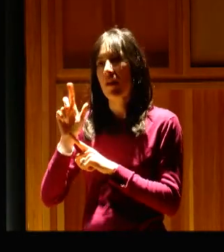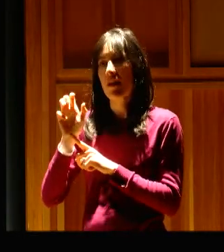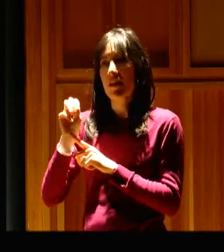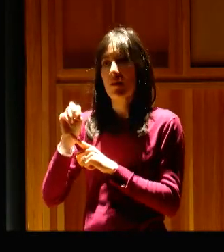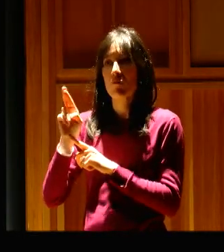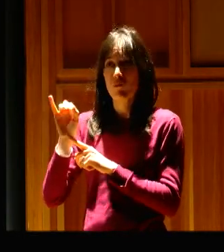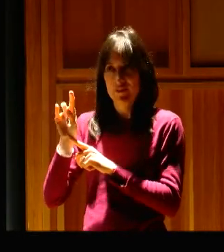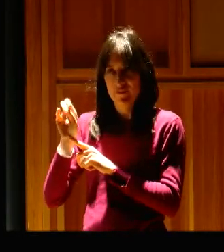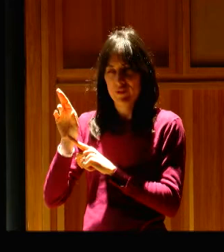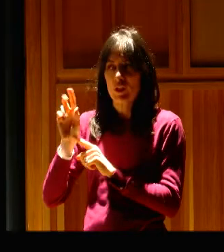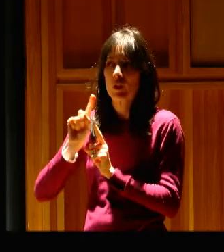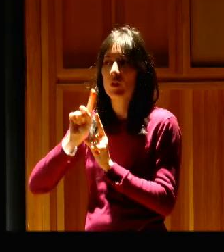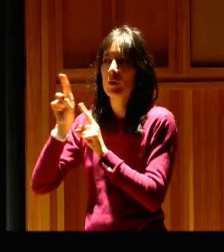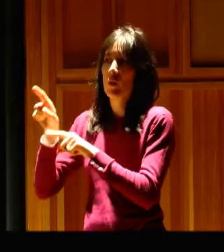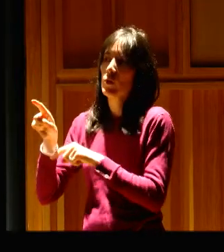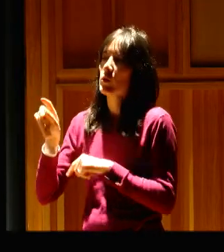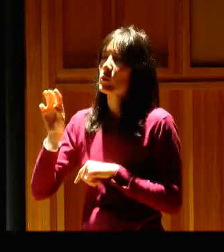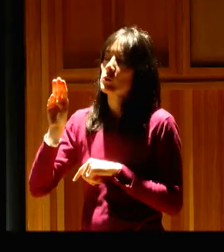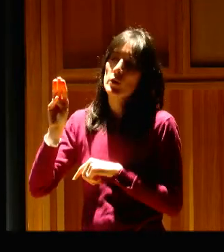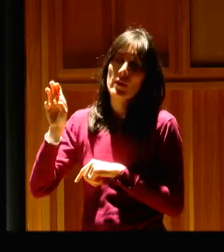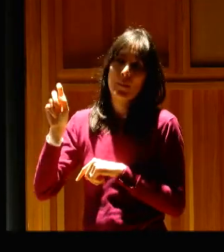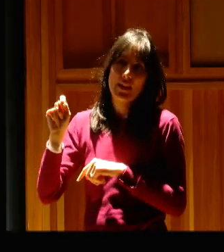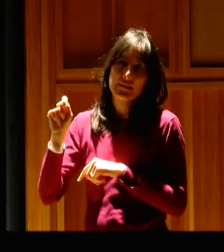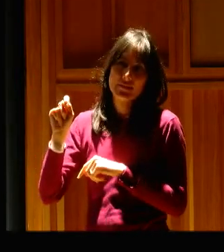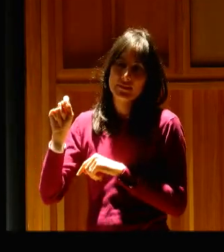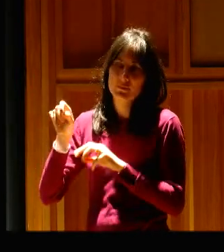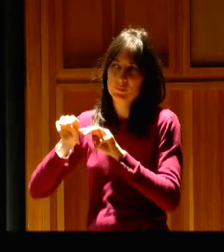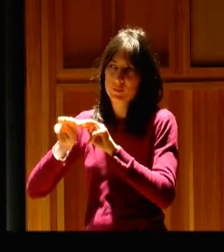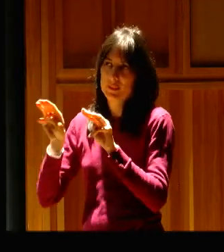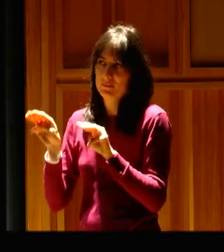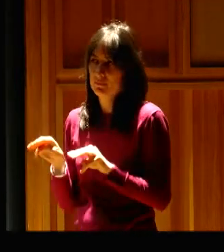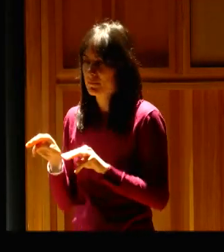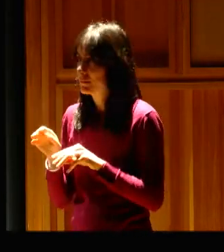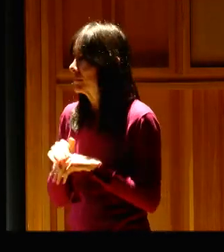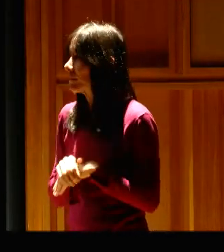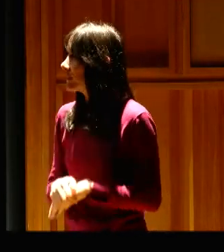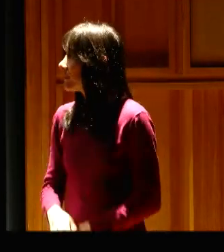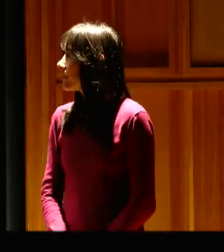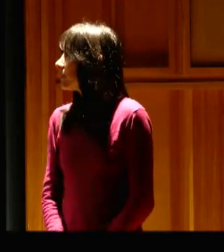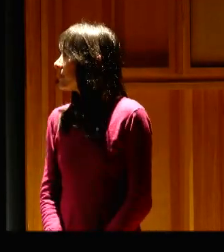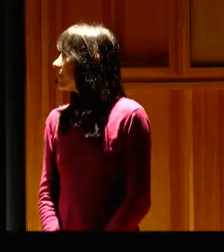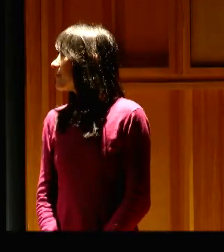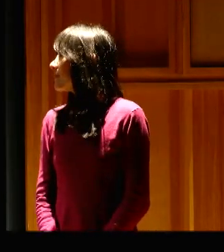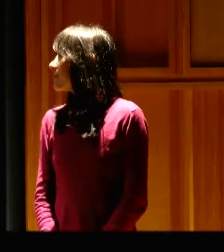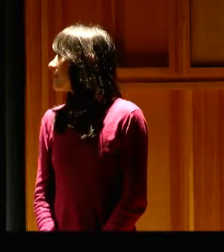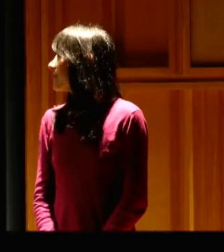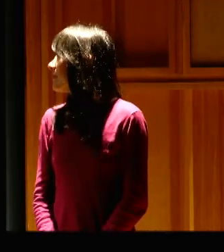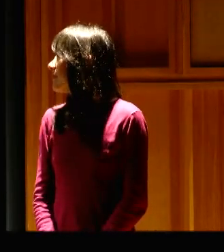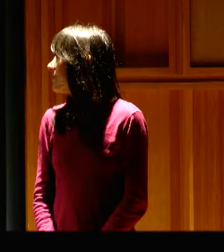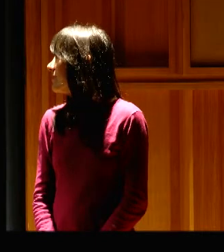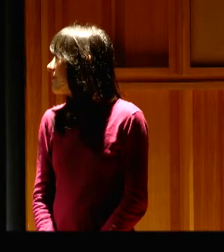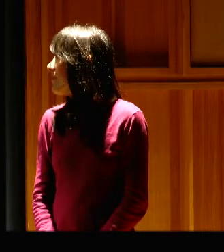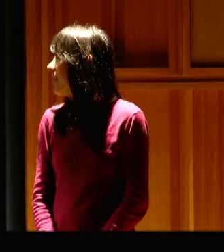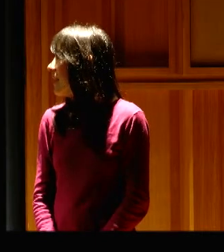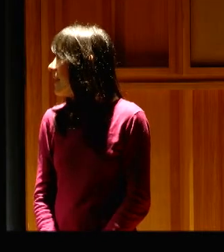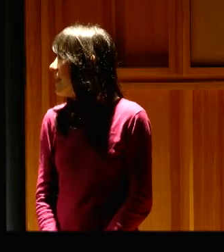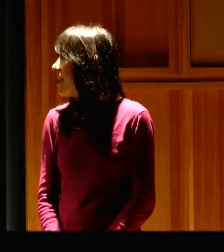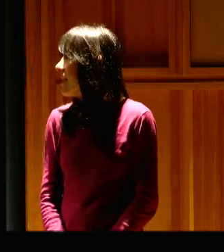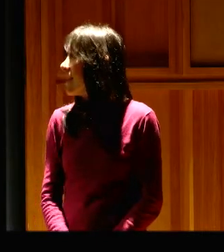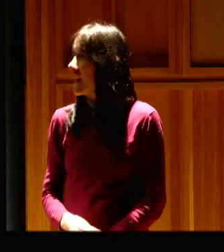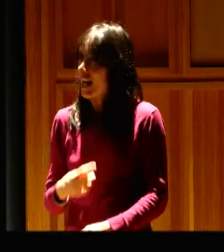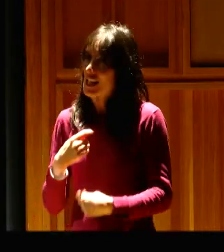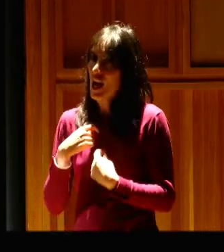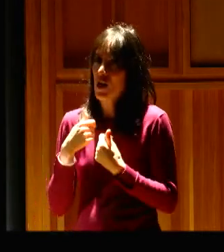Art. If I close my eyes, I can still touch the happiness that I felt as the three of